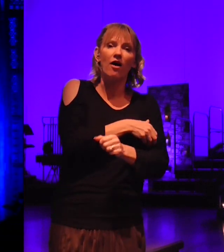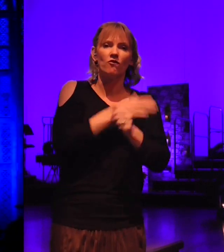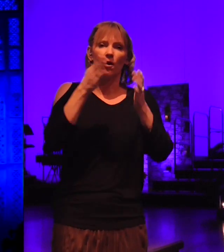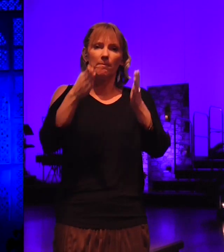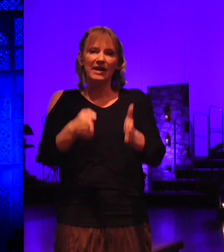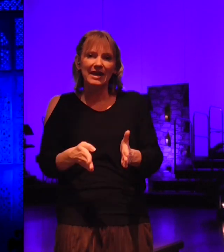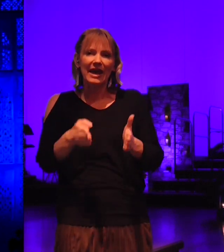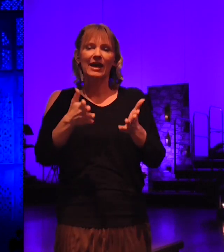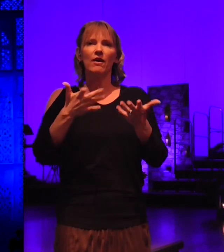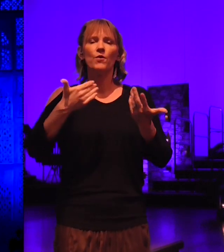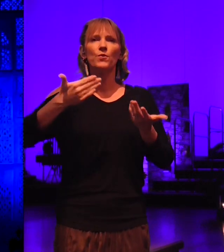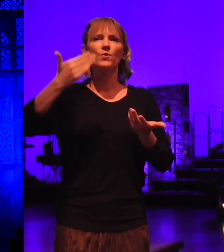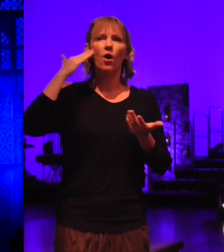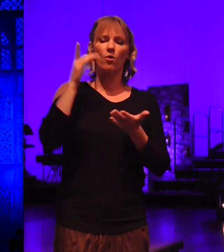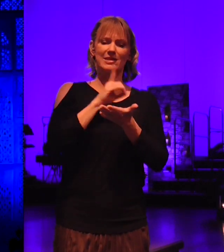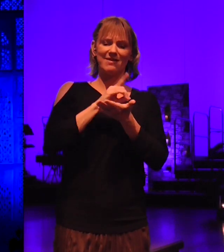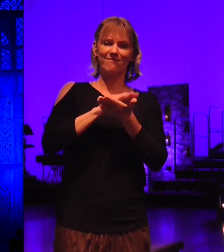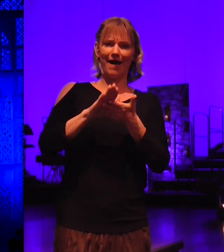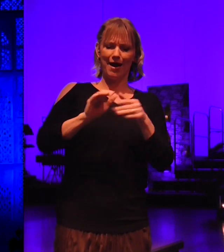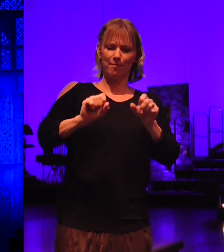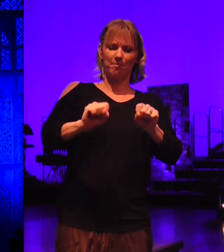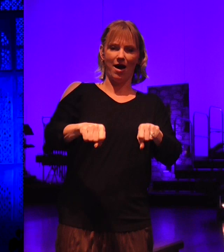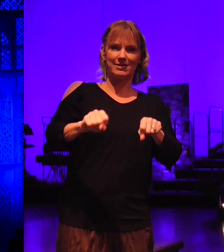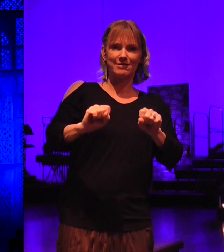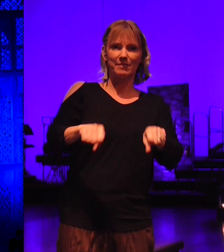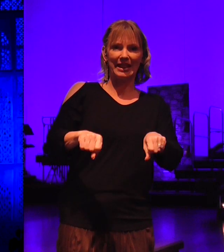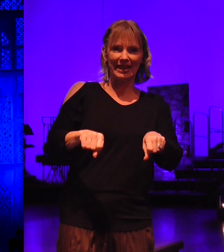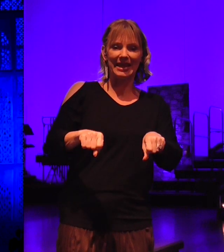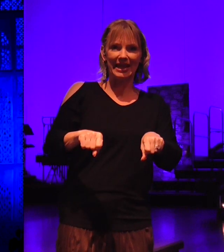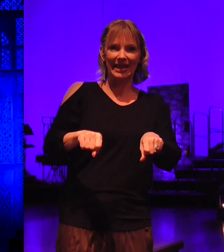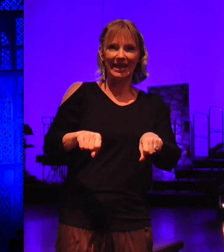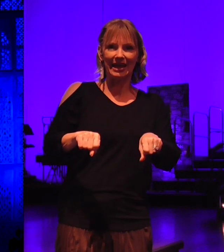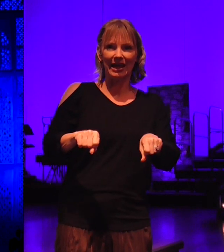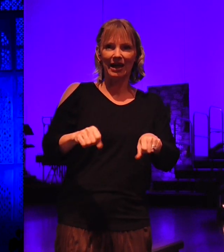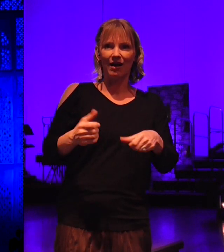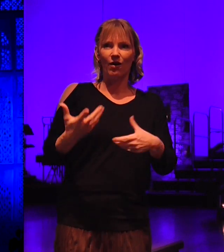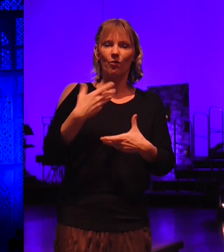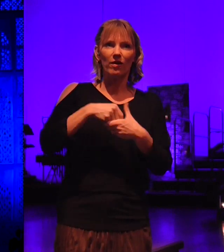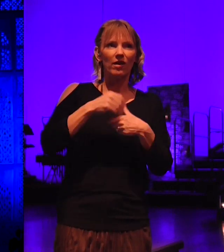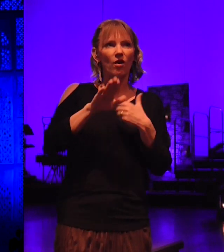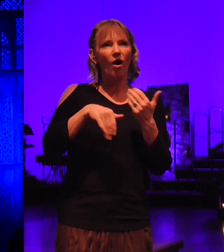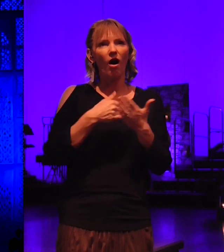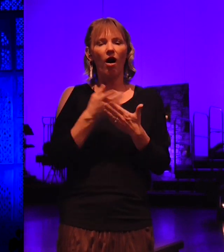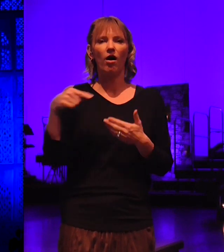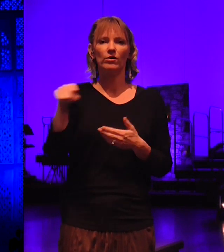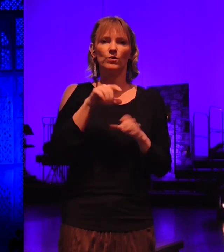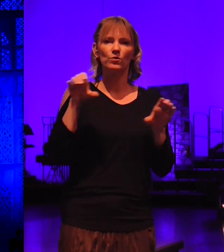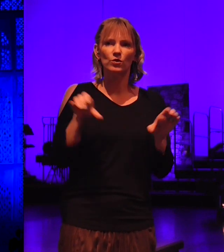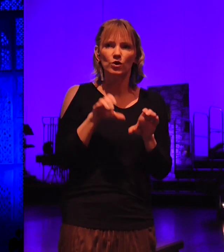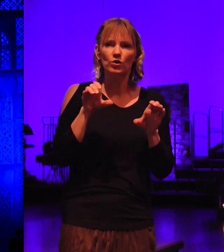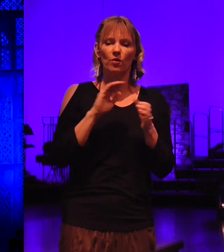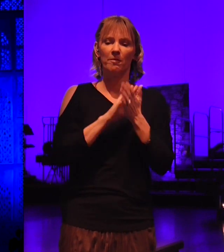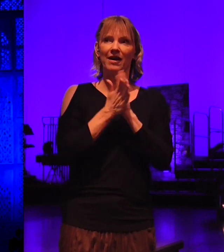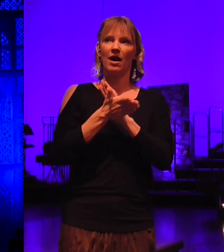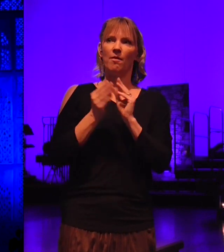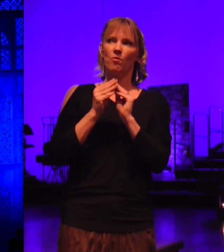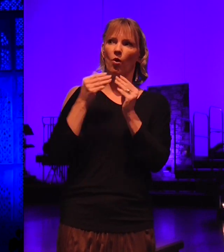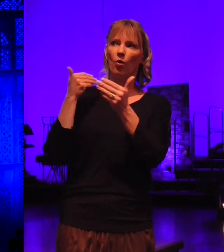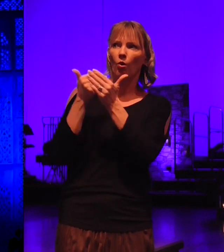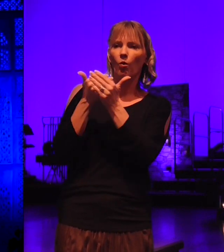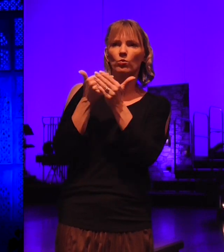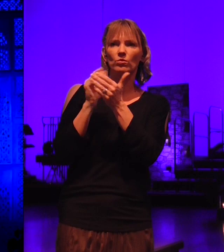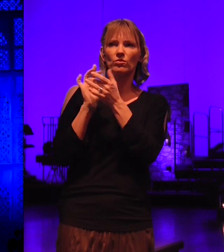there is a divine possibility in all that you do to get closer with divine